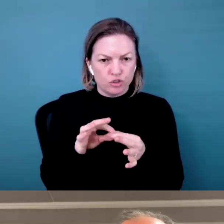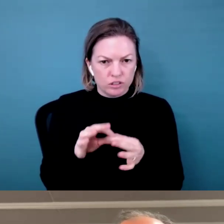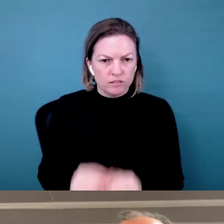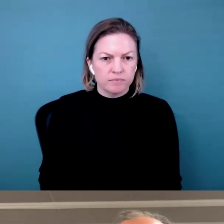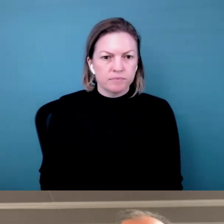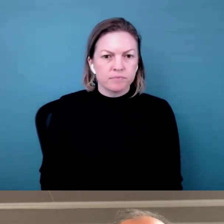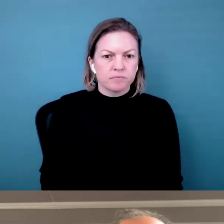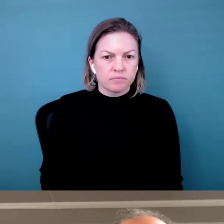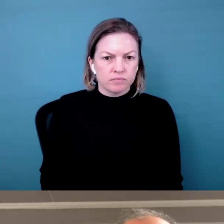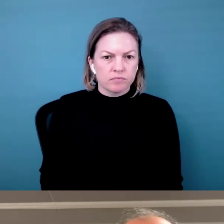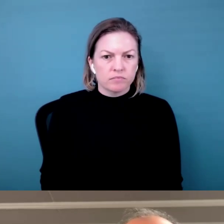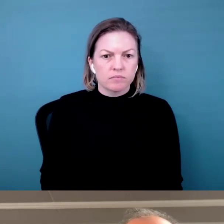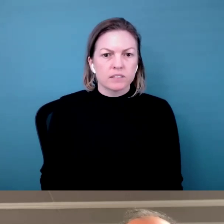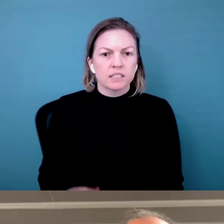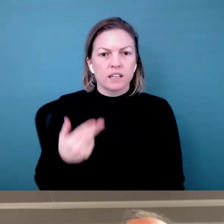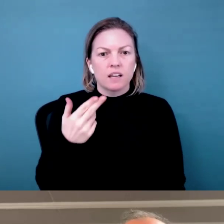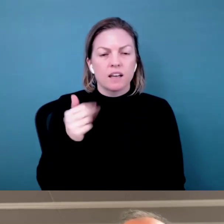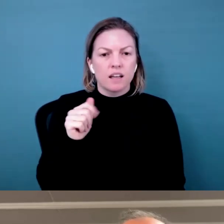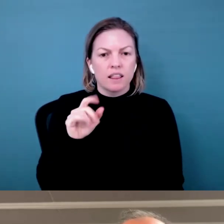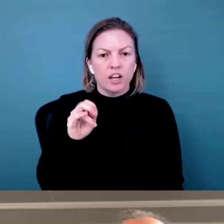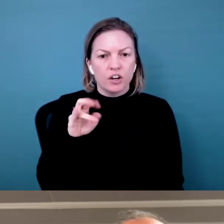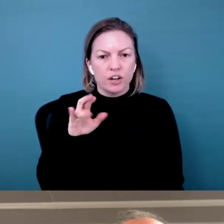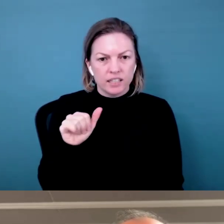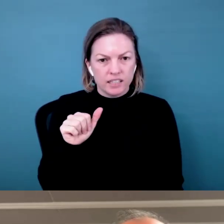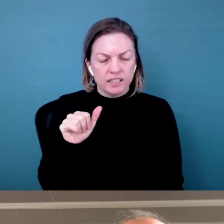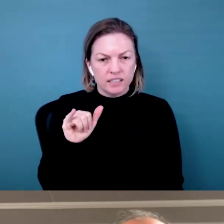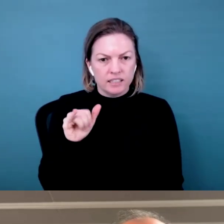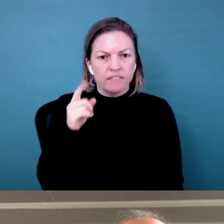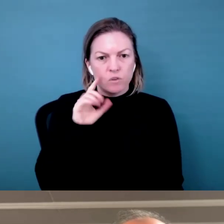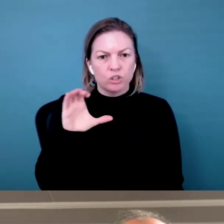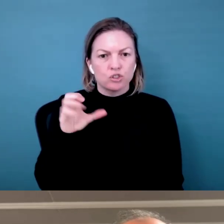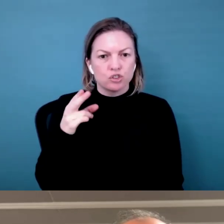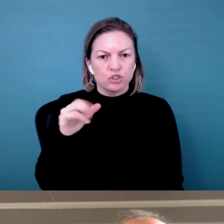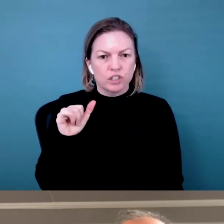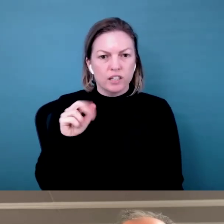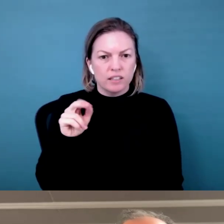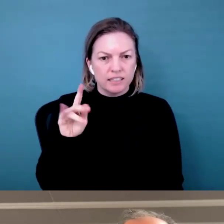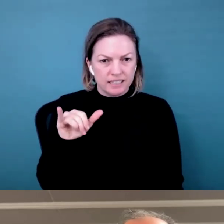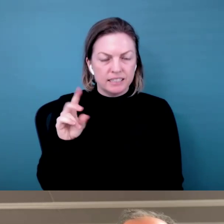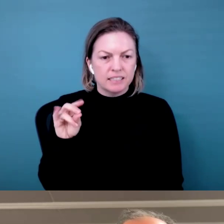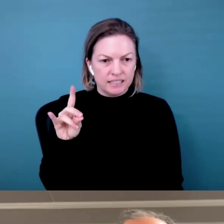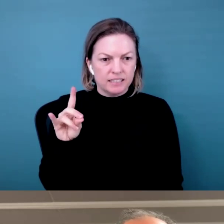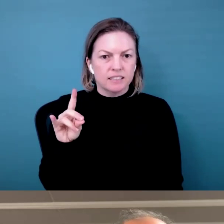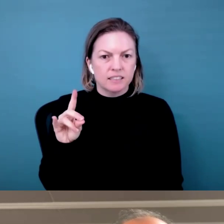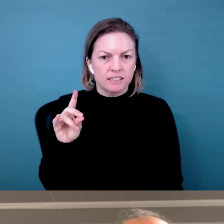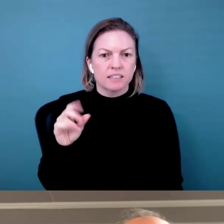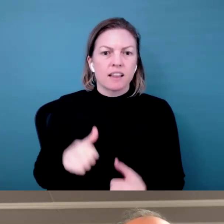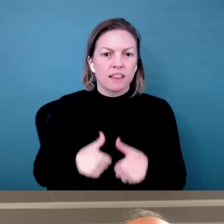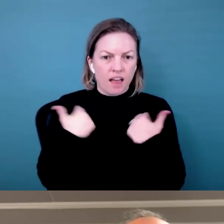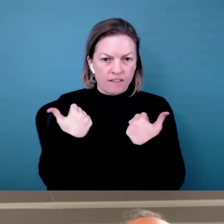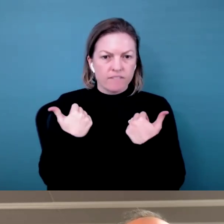I know Hilarity for Charity has done a live